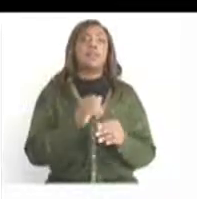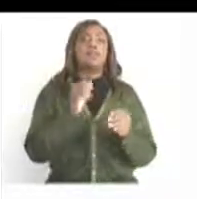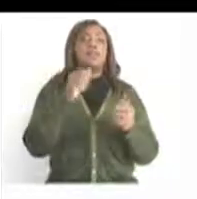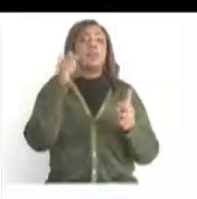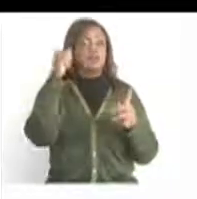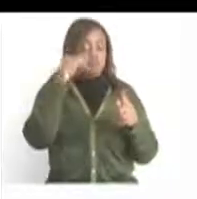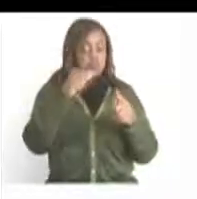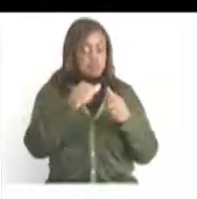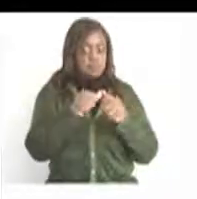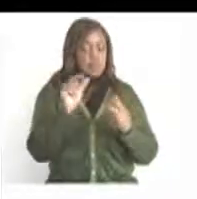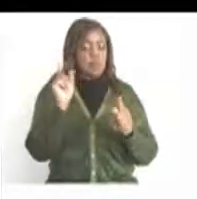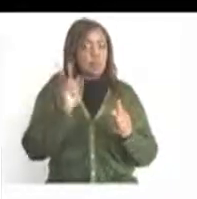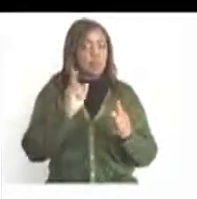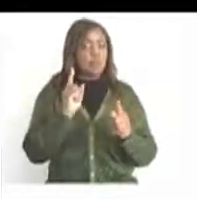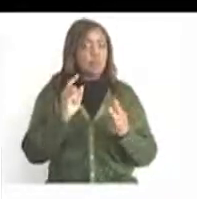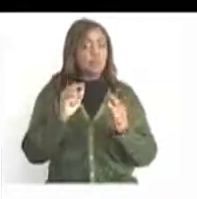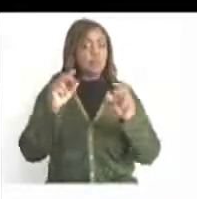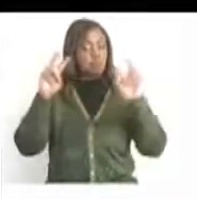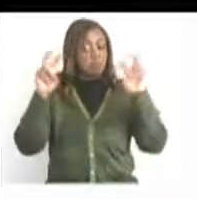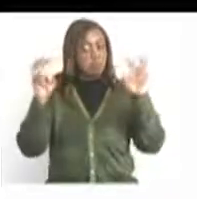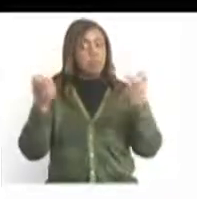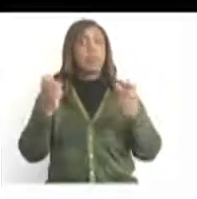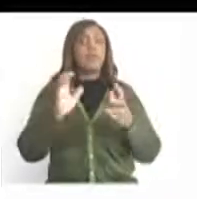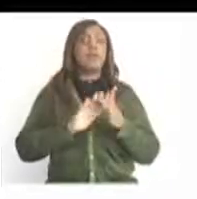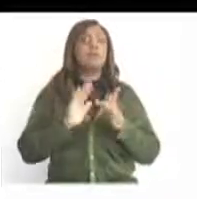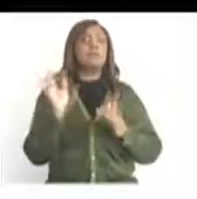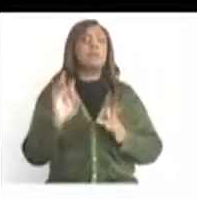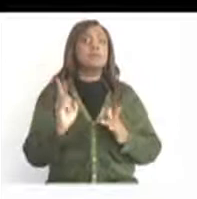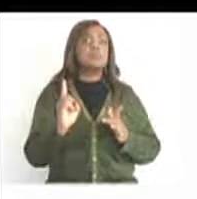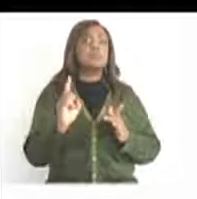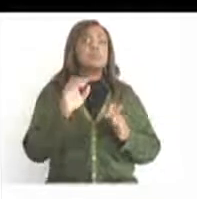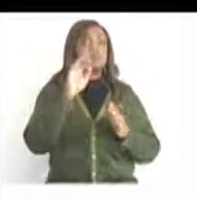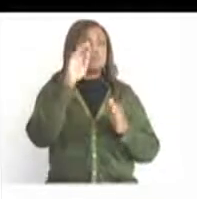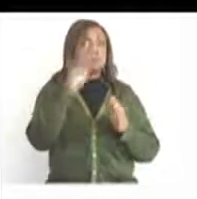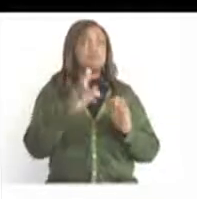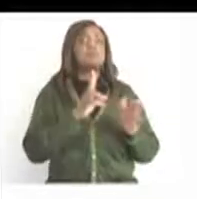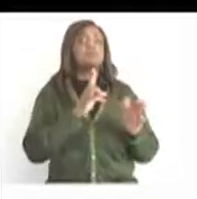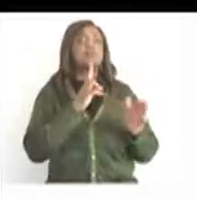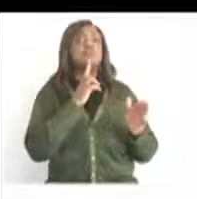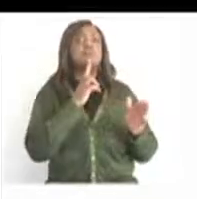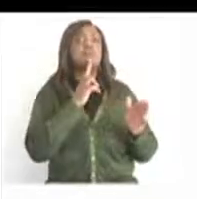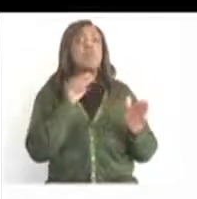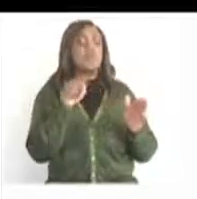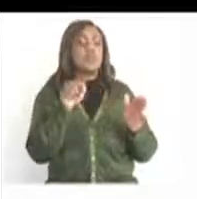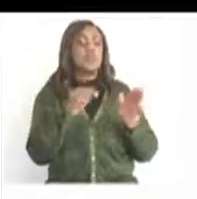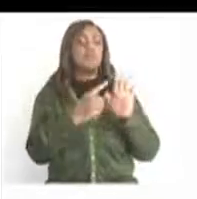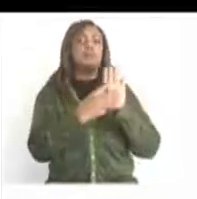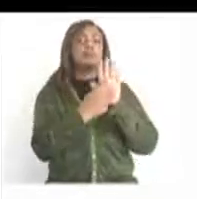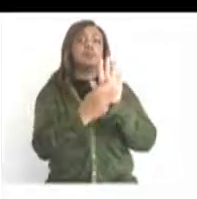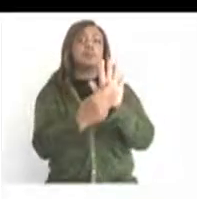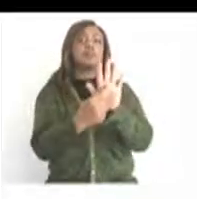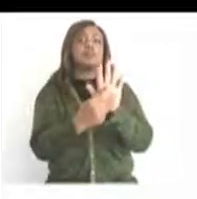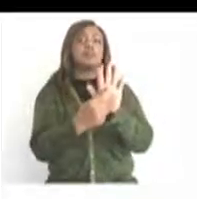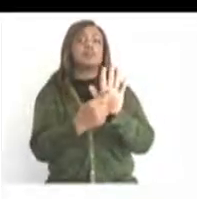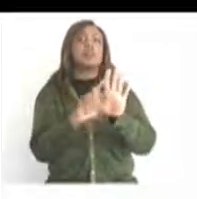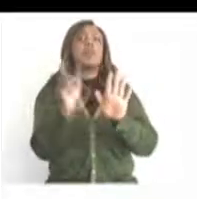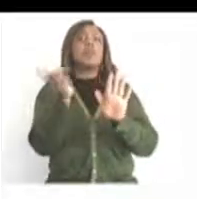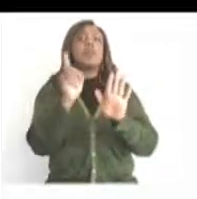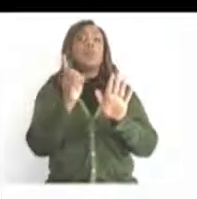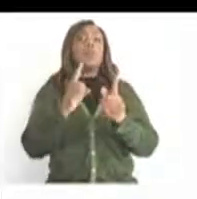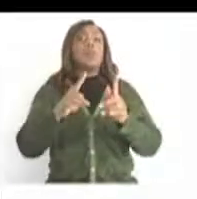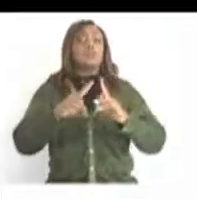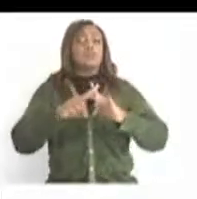you really studied or learned something in today's lesson. So it says, list and explain the physical